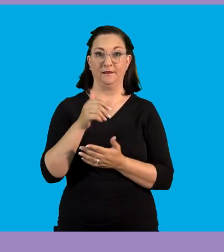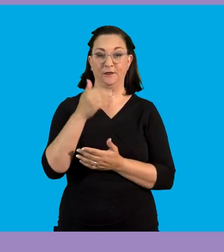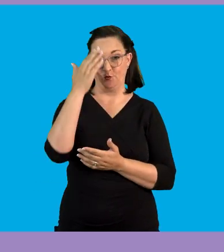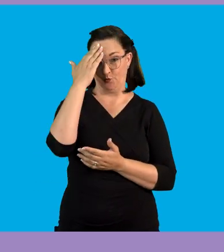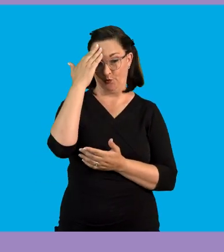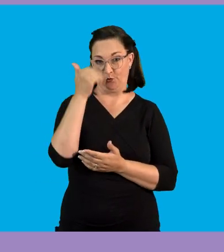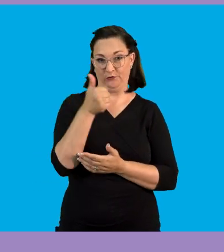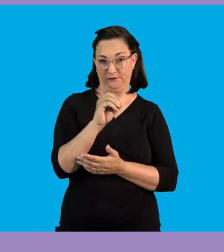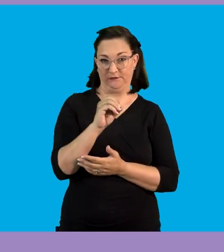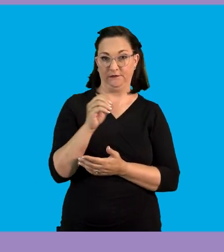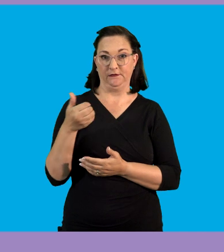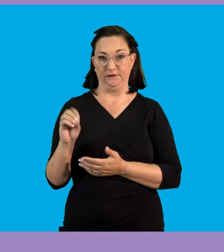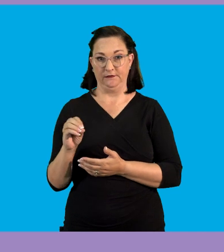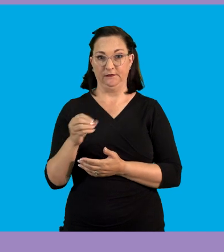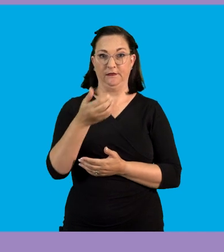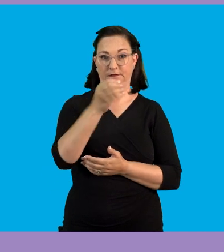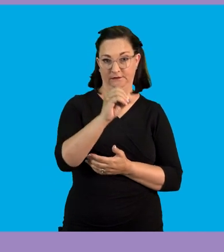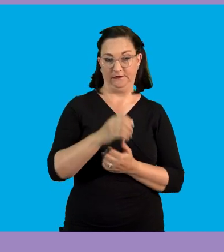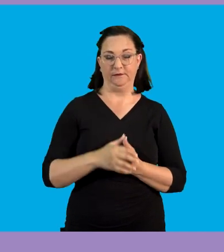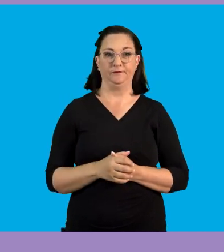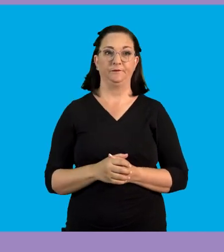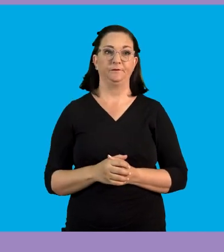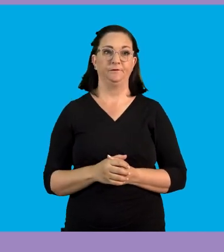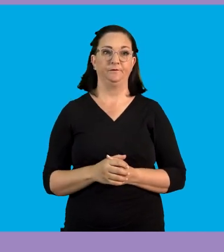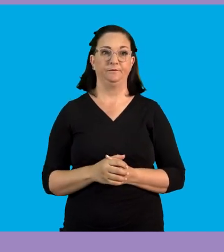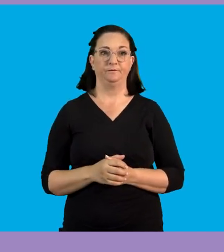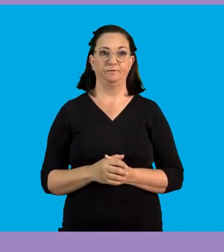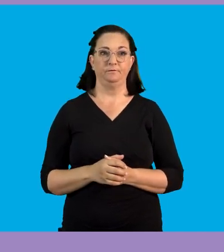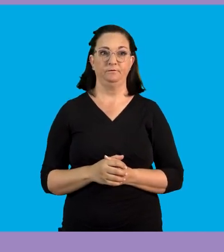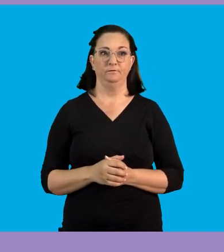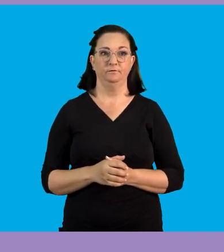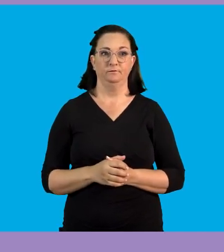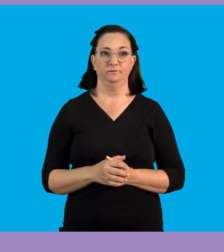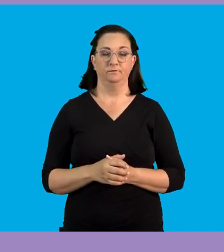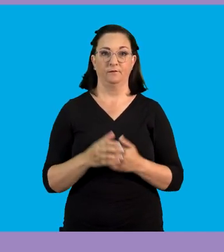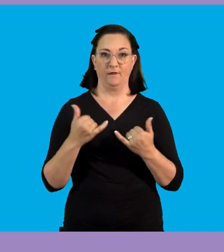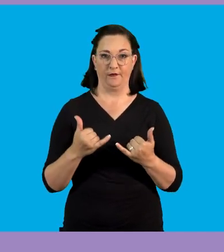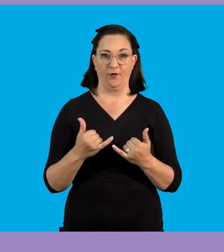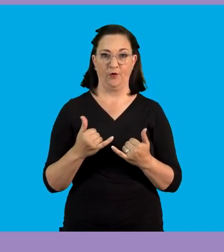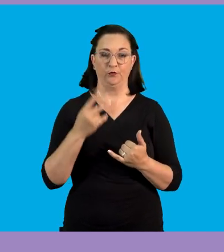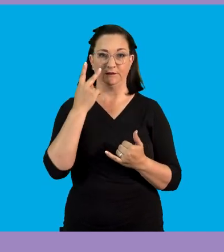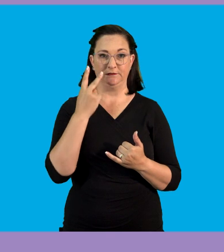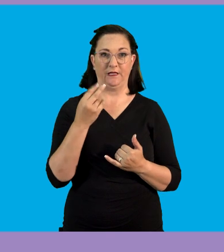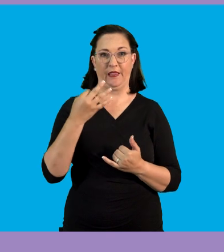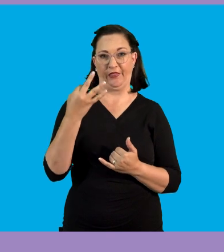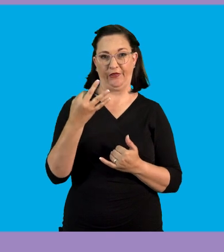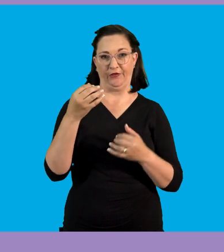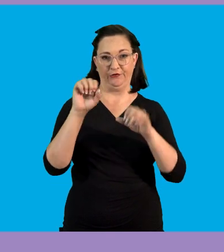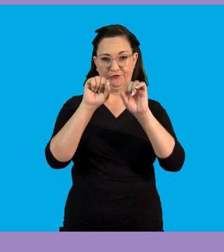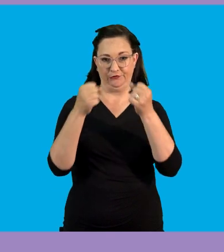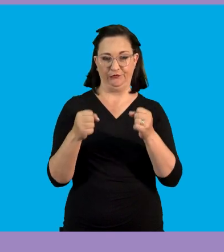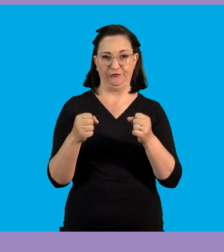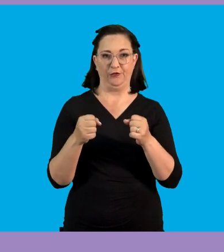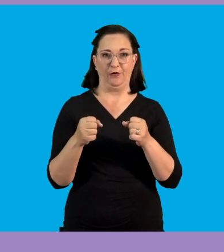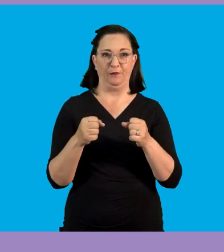60 degrees. We'll need to prove that. Let's look at the third one, which